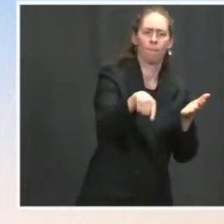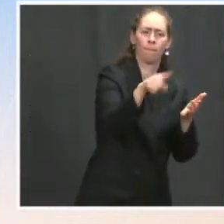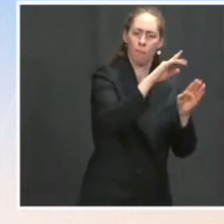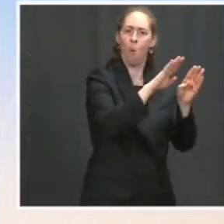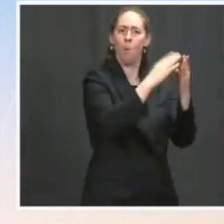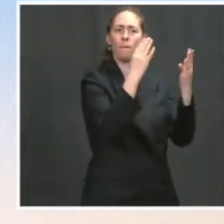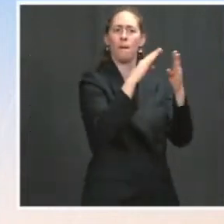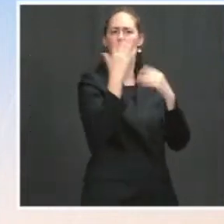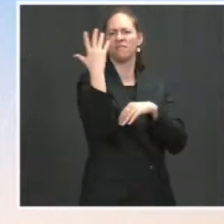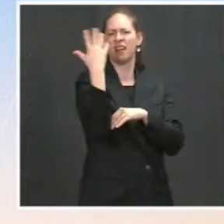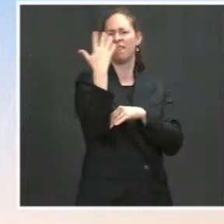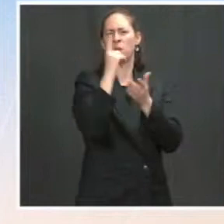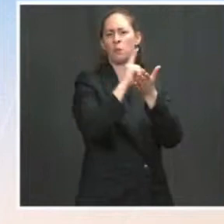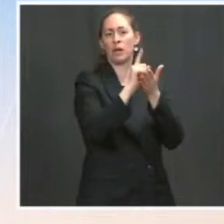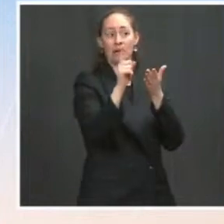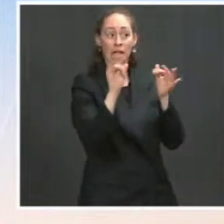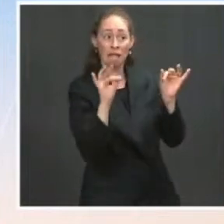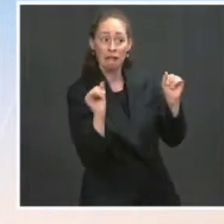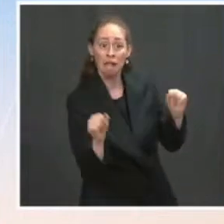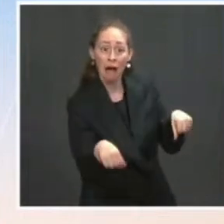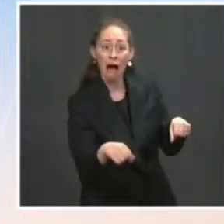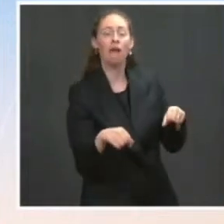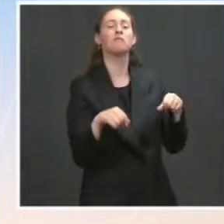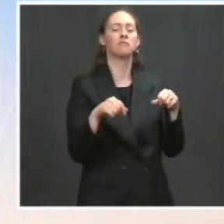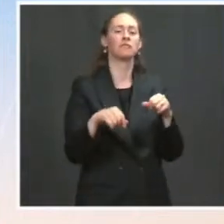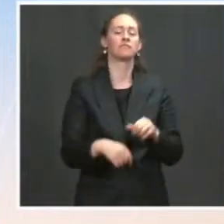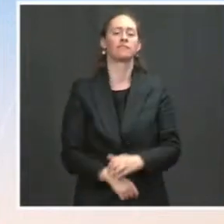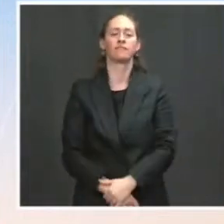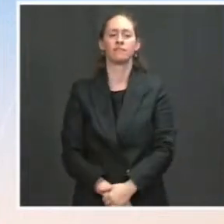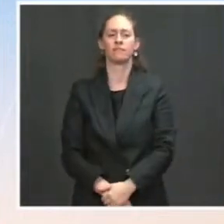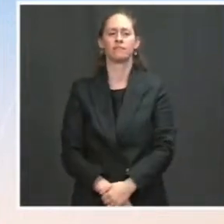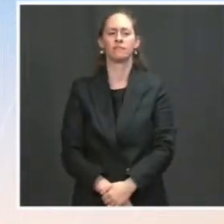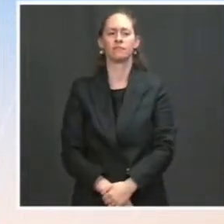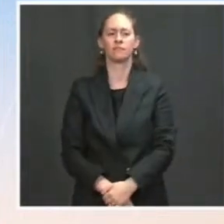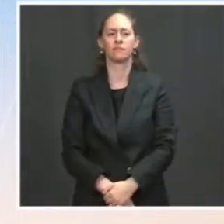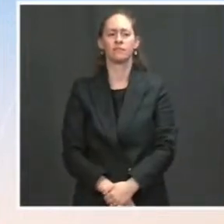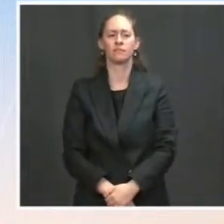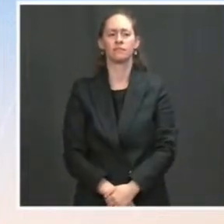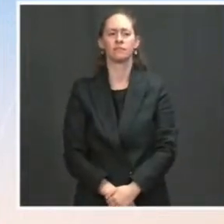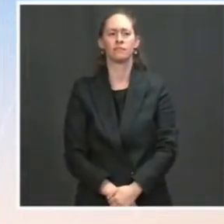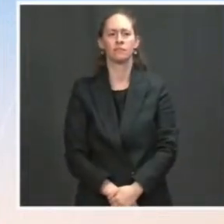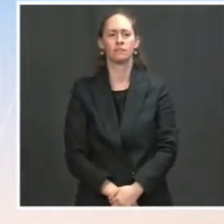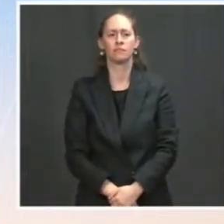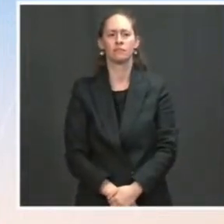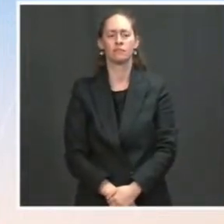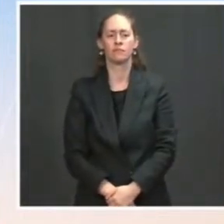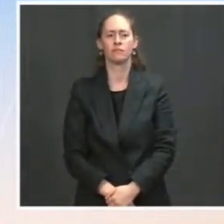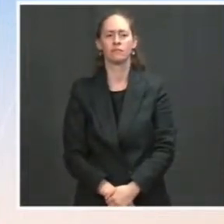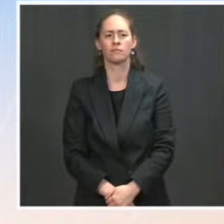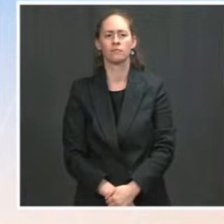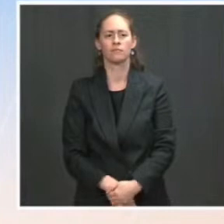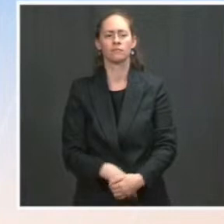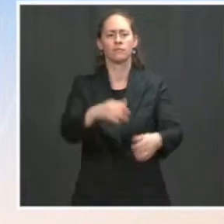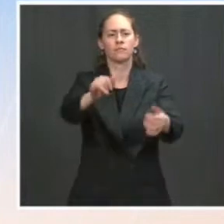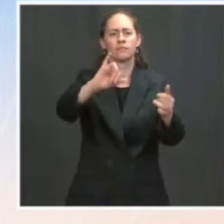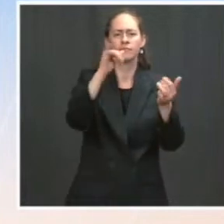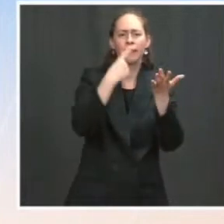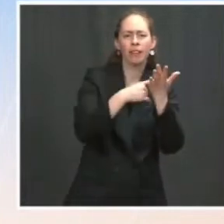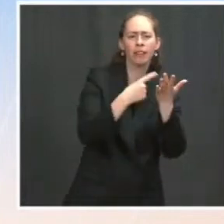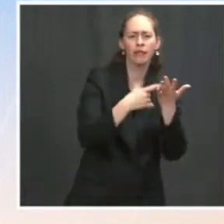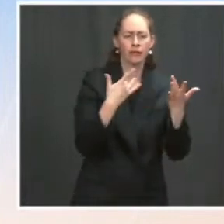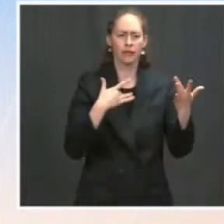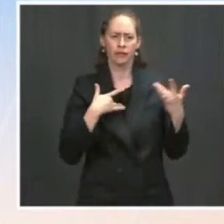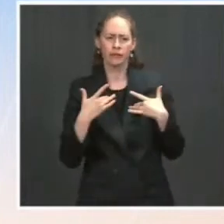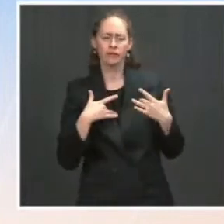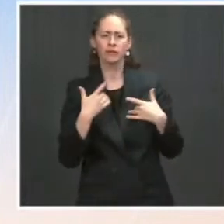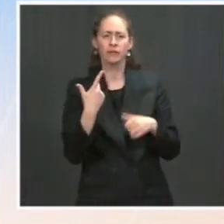also entities that I think one of your colleagues over here asked about in terms of concerns about the vaccine and safety and efficacy that we need